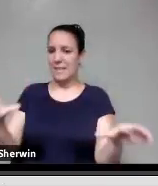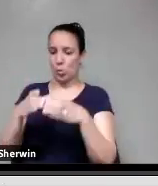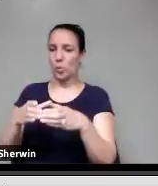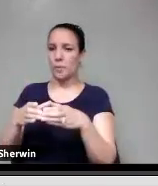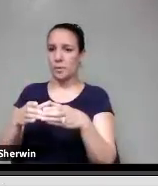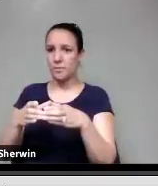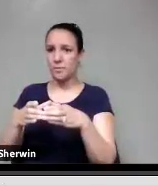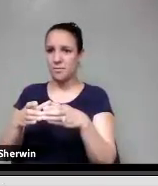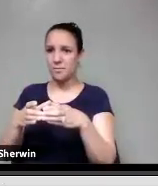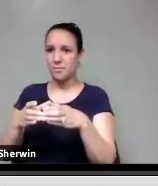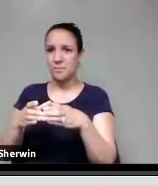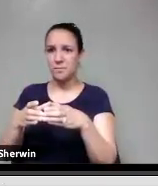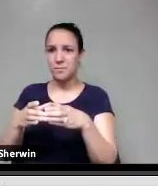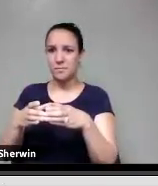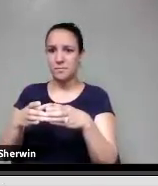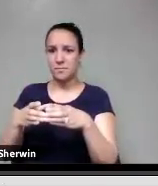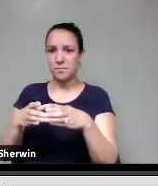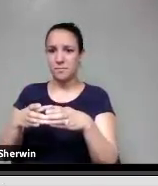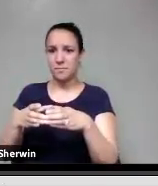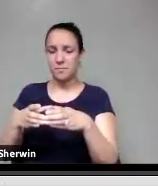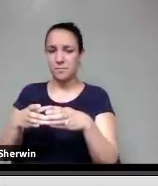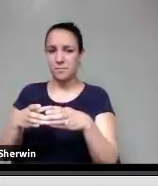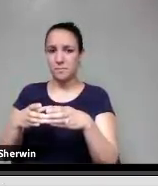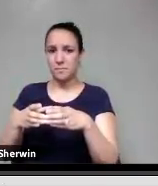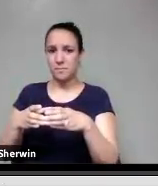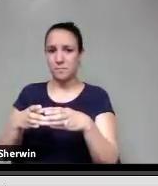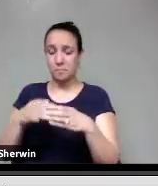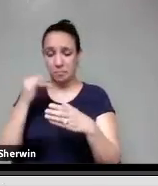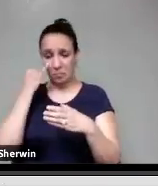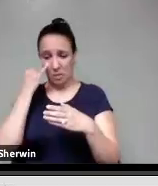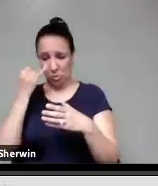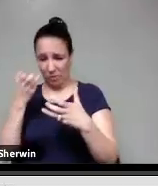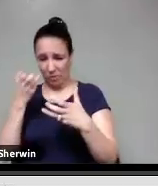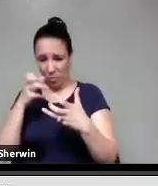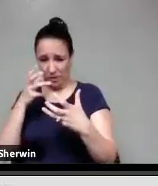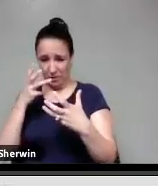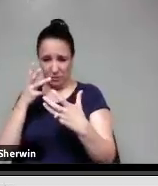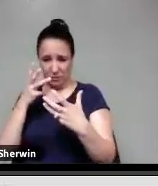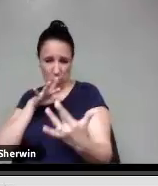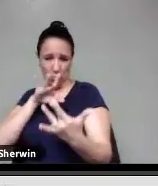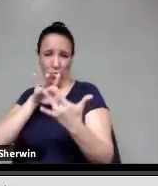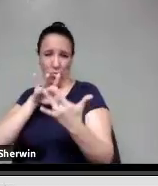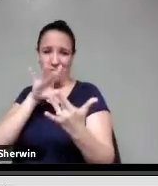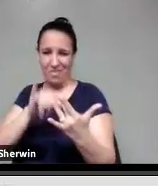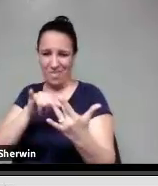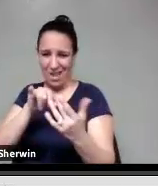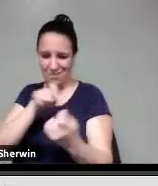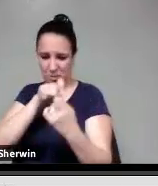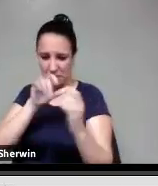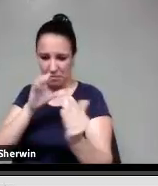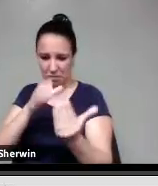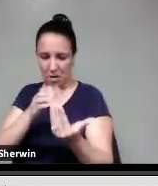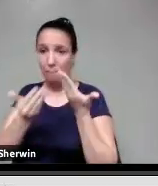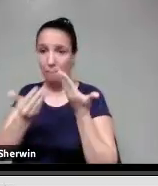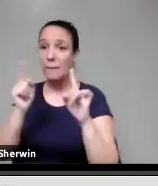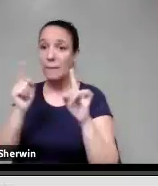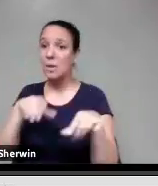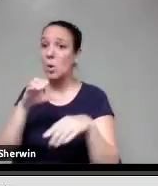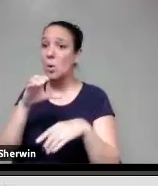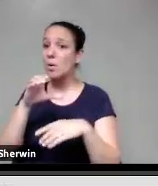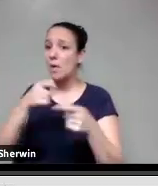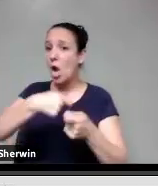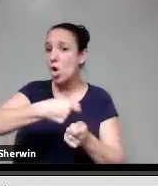let's say you thought you could tap into a little bit of that market. Maybe you could go to the card club, and maybe